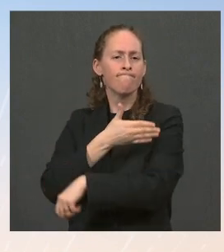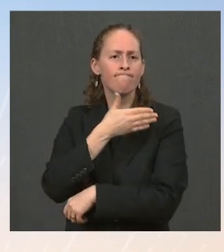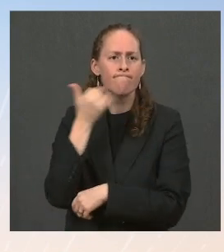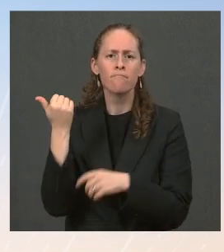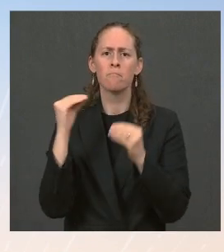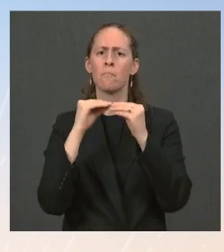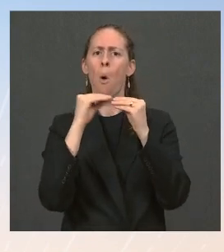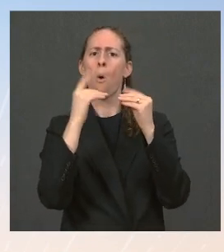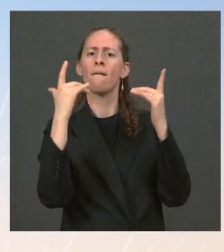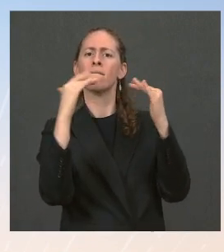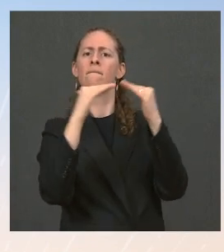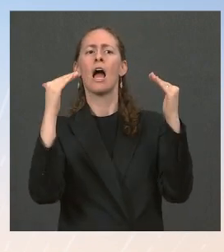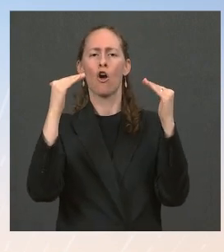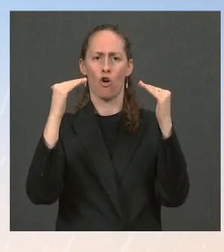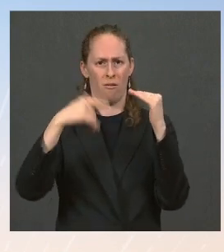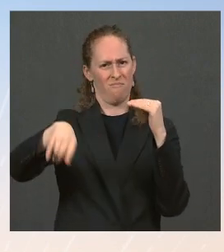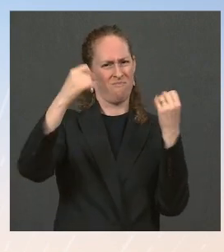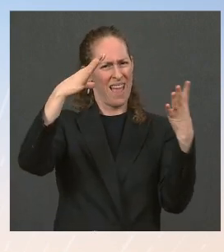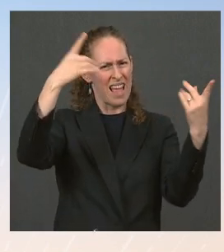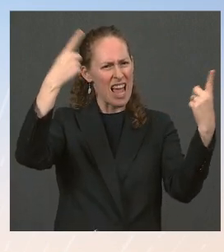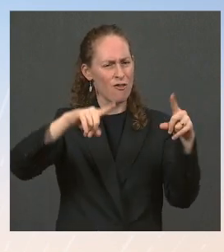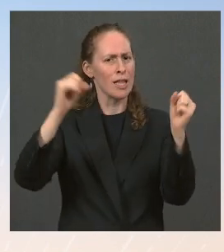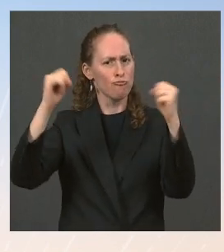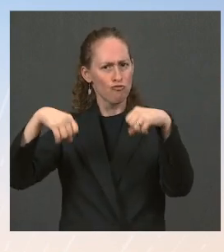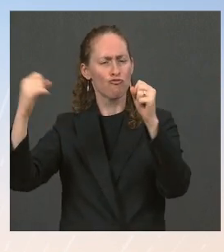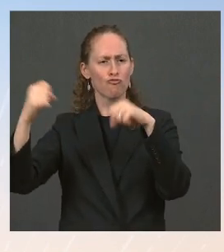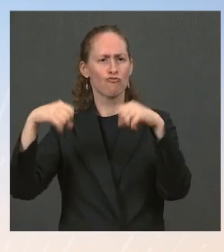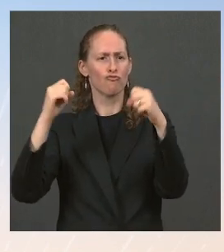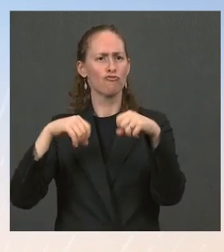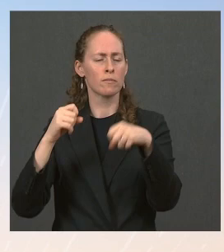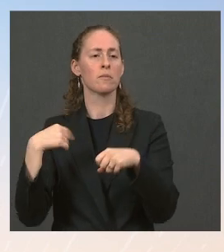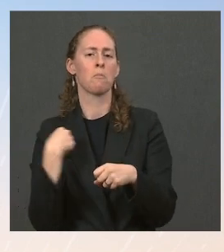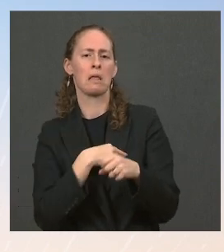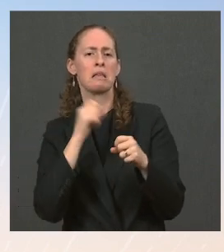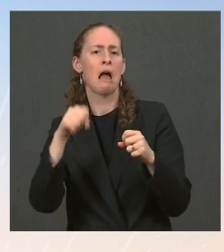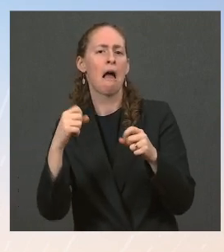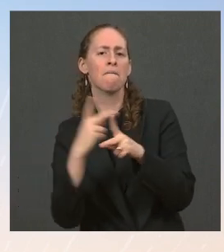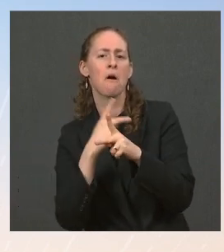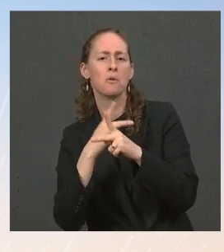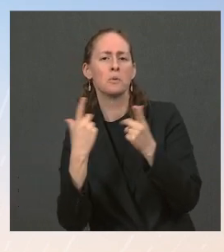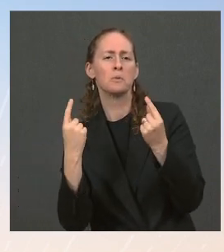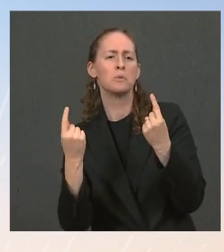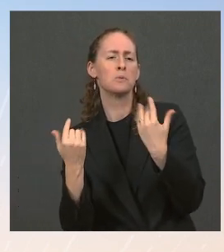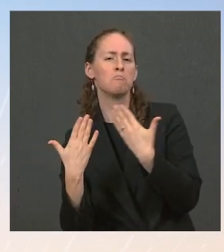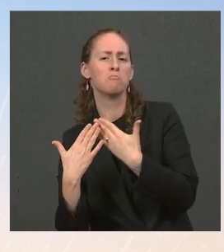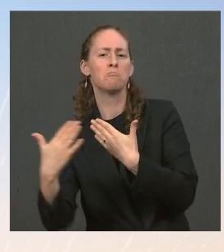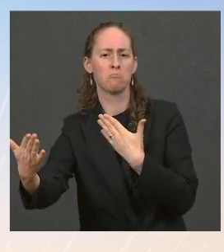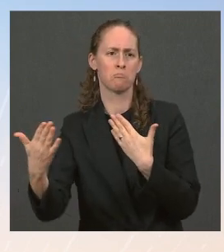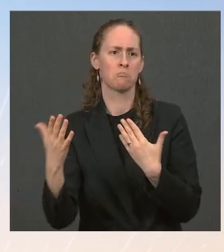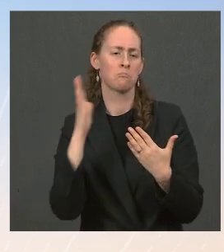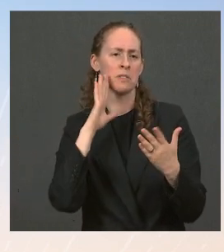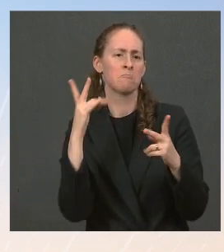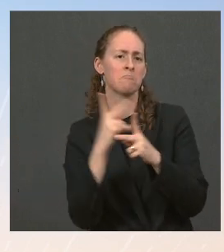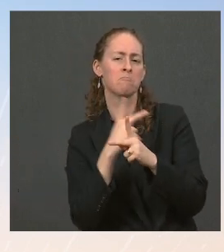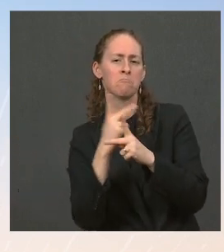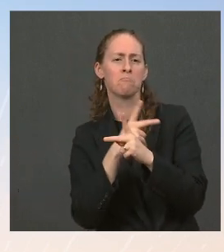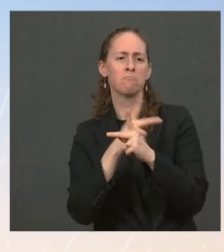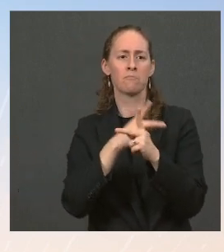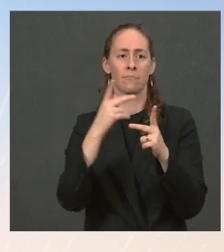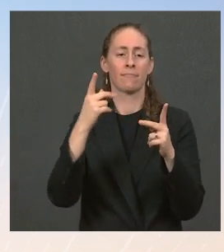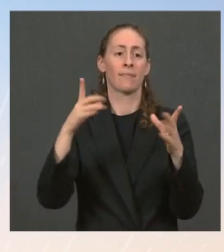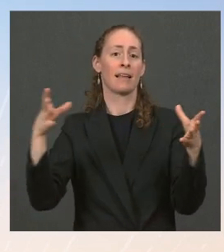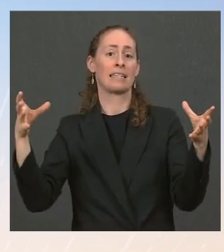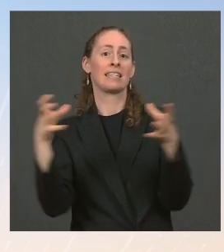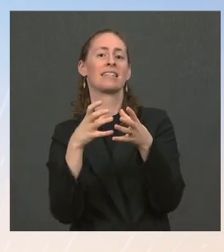on that. And there's now it's a point where we need to figure out what the path forward is. The president's going to play a role in hopefully uniting people around the next steps. Go